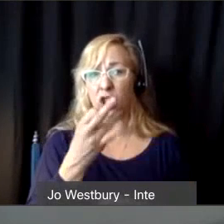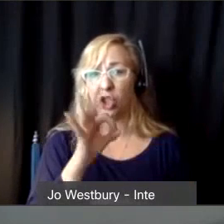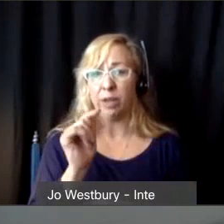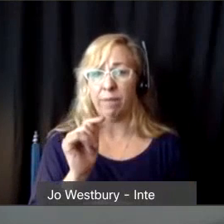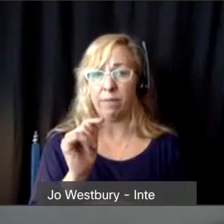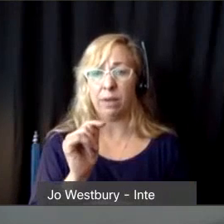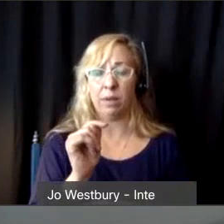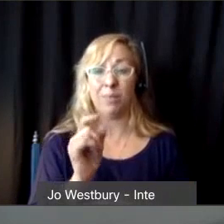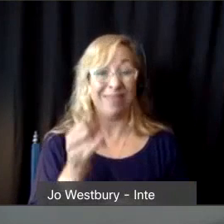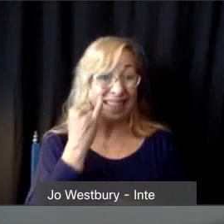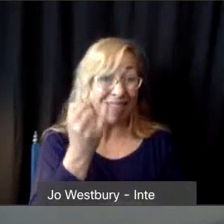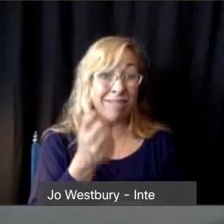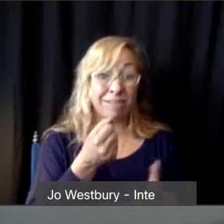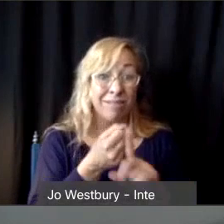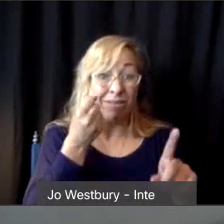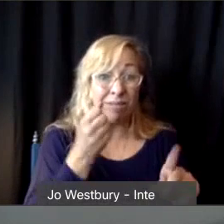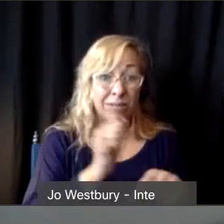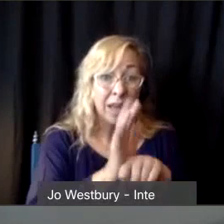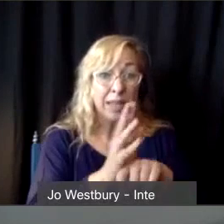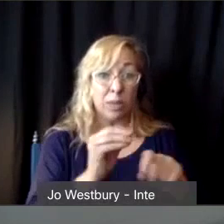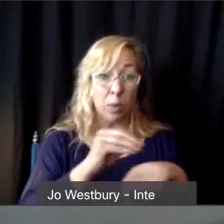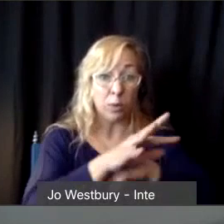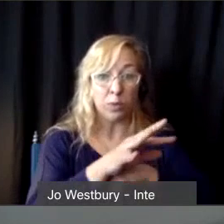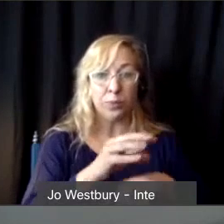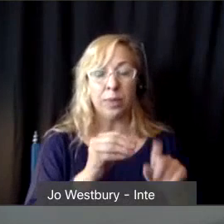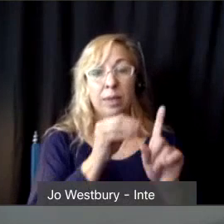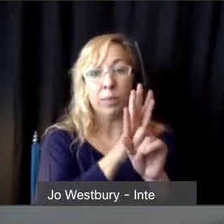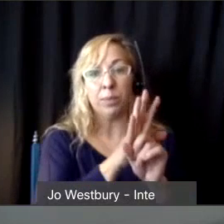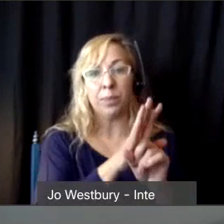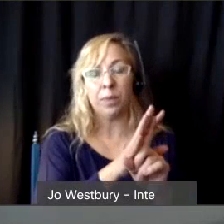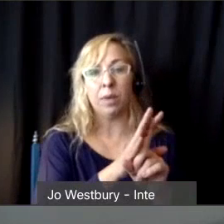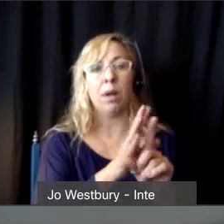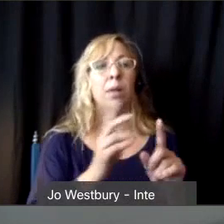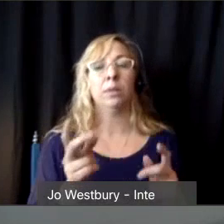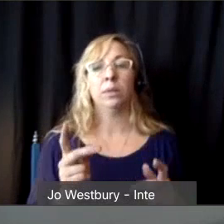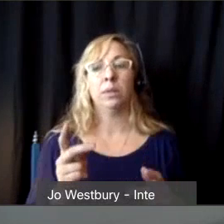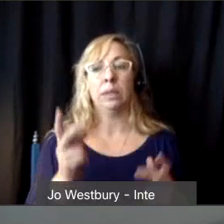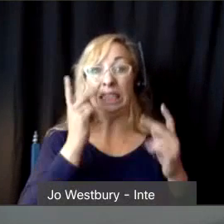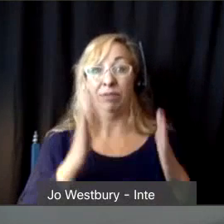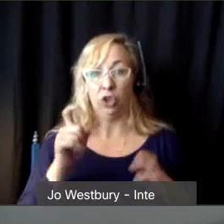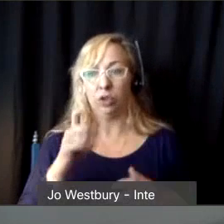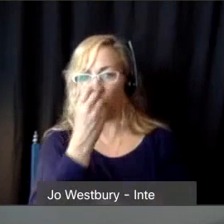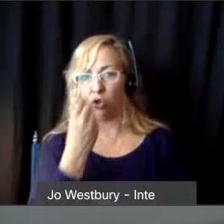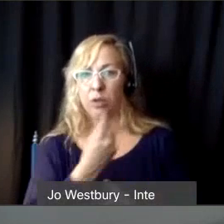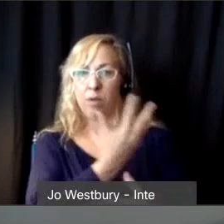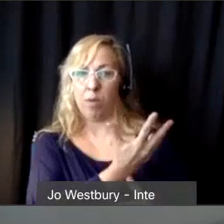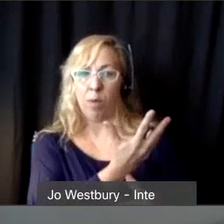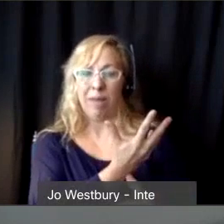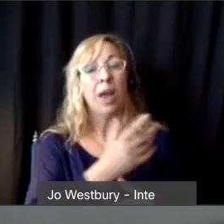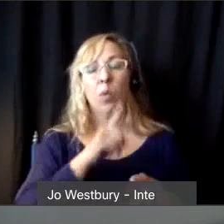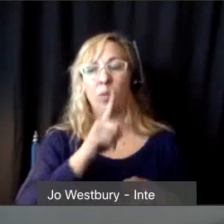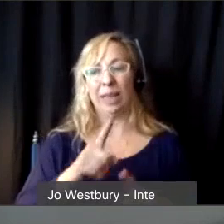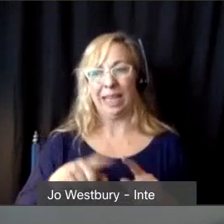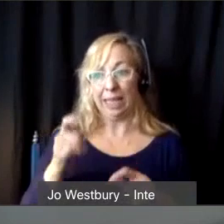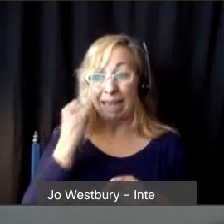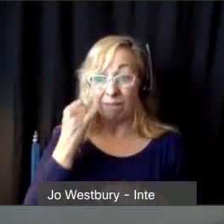If there is an incidence of COVID exposure, visitors should notify they should be asked to